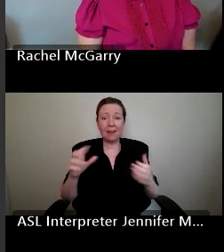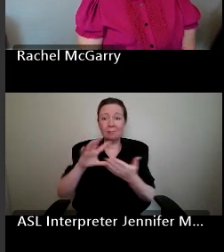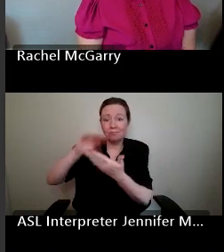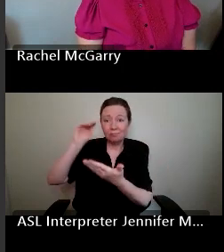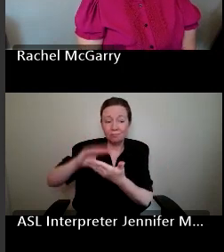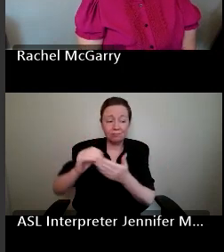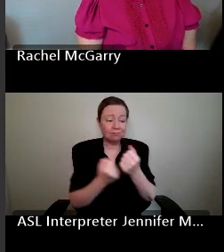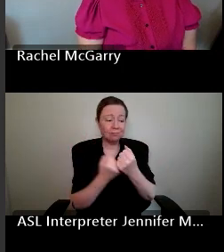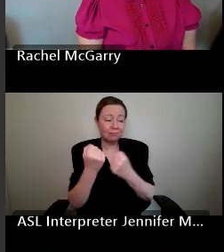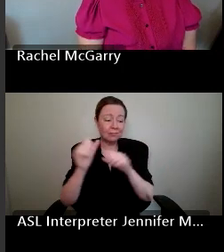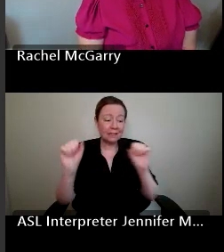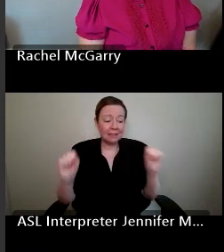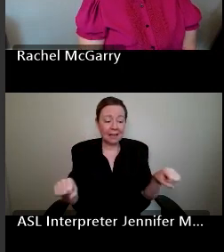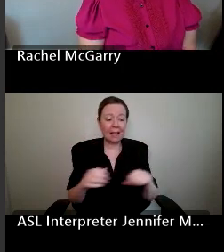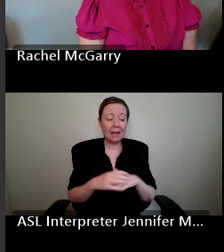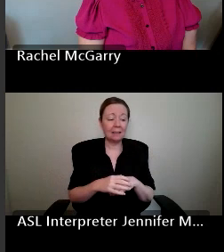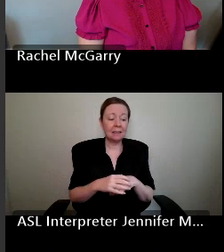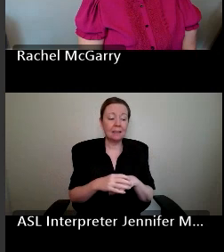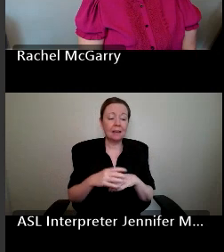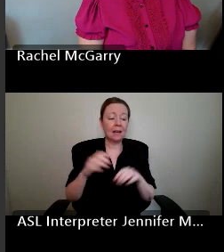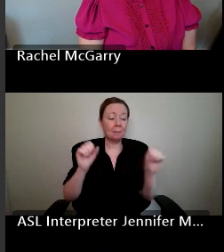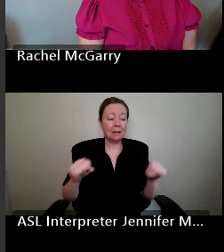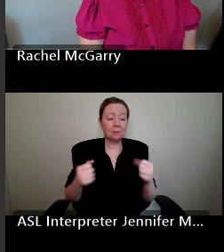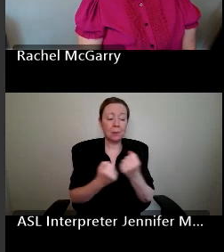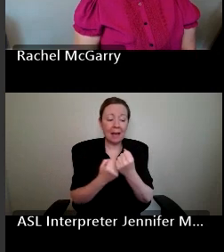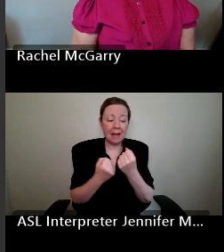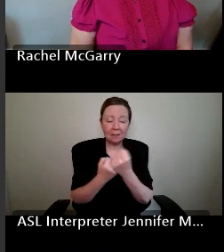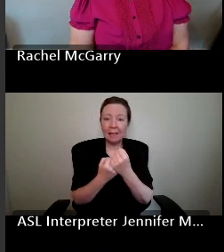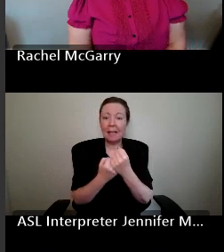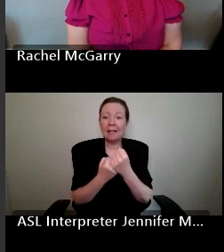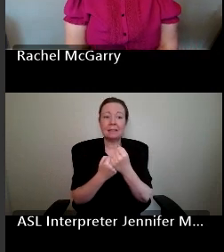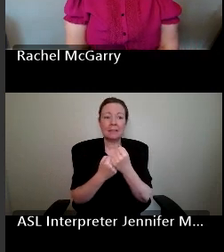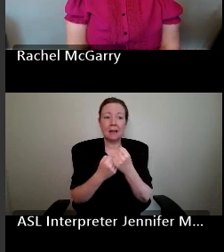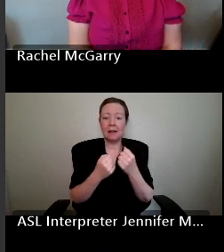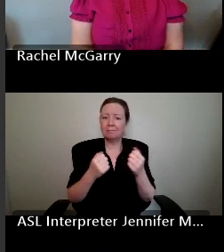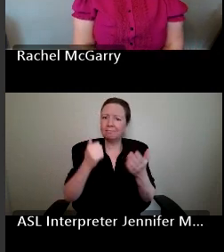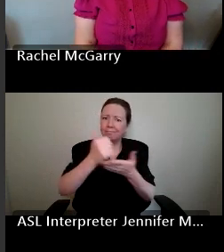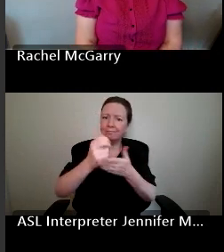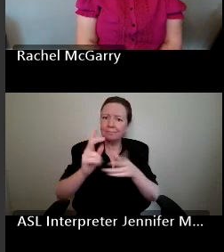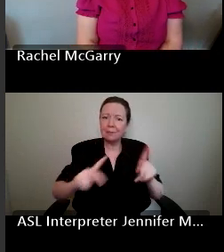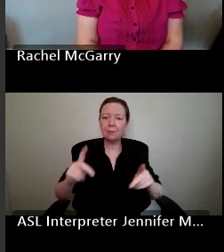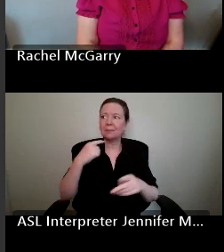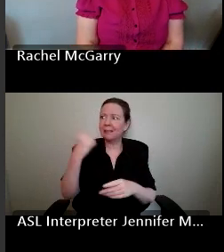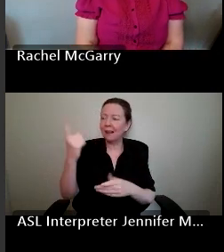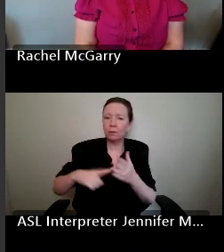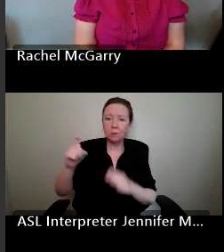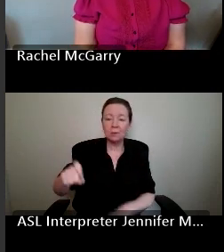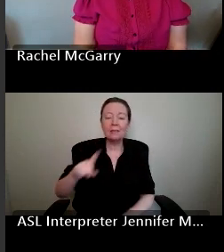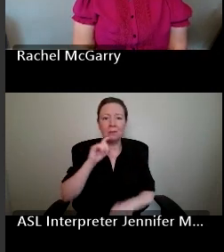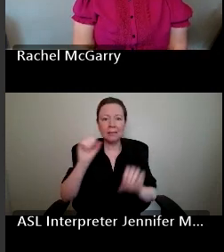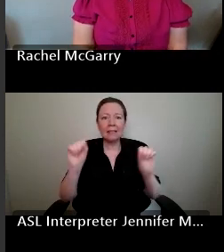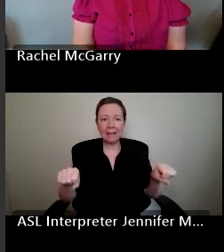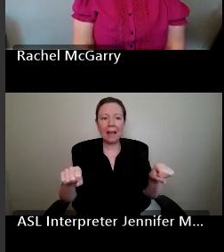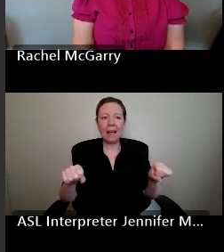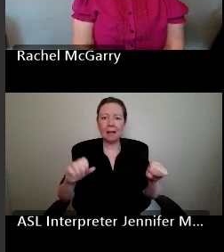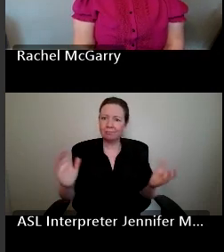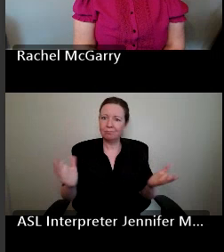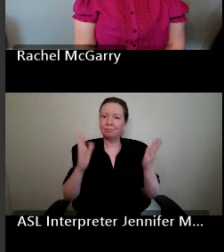be supportive. Being able to advocate for yourself, tell people what you need can also be very boosting